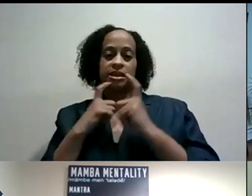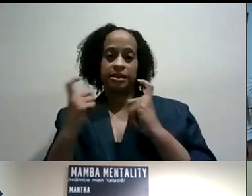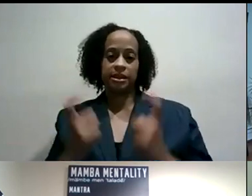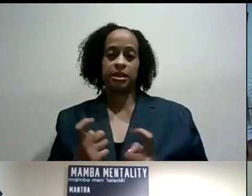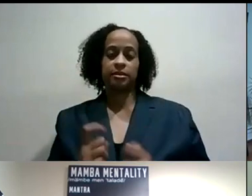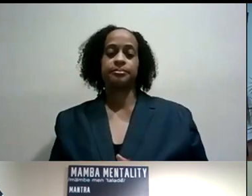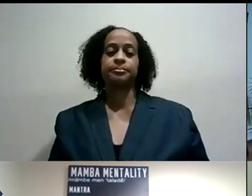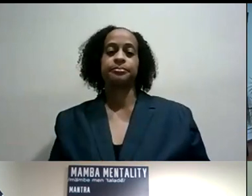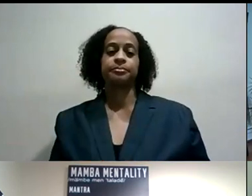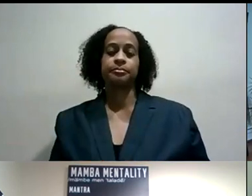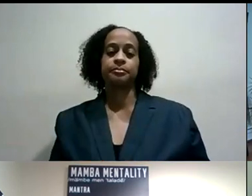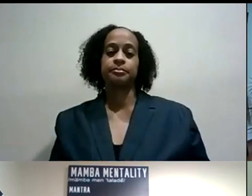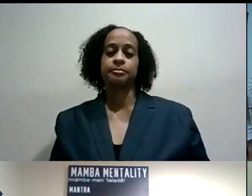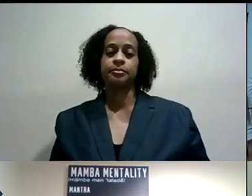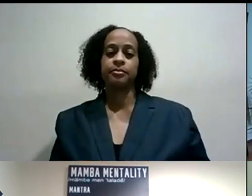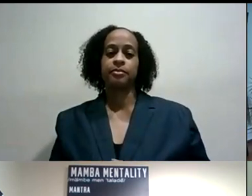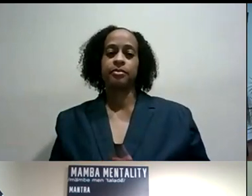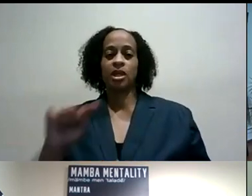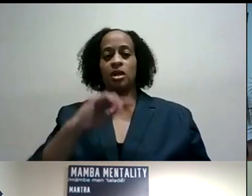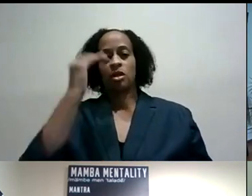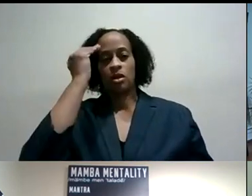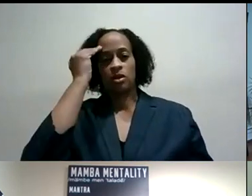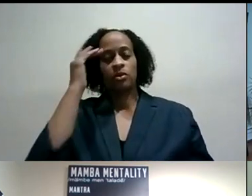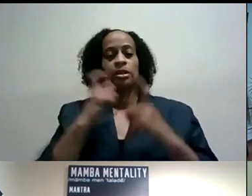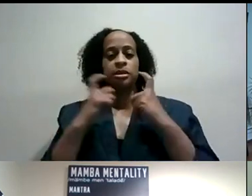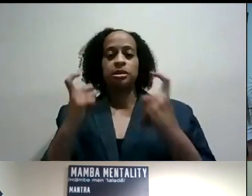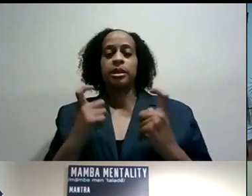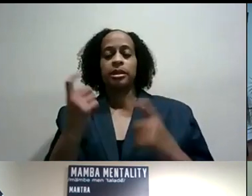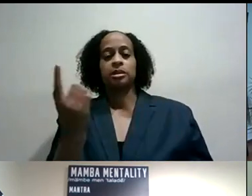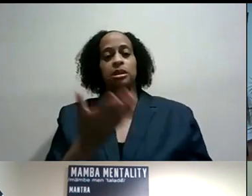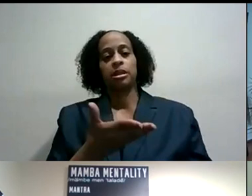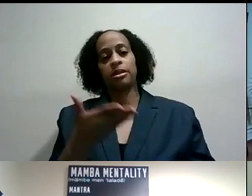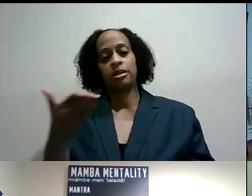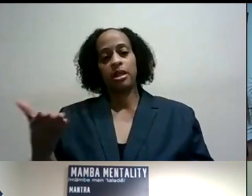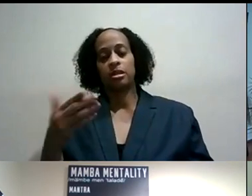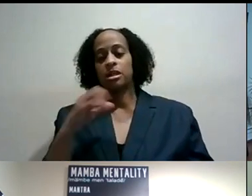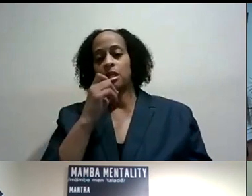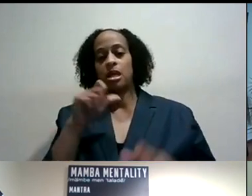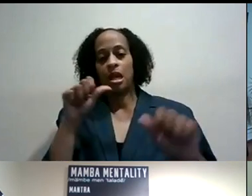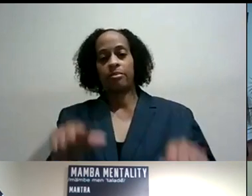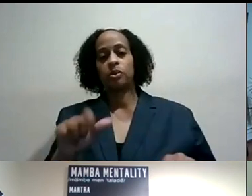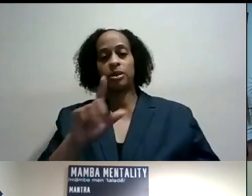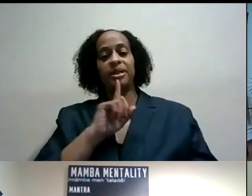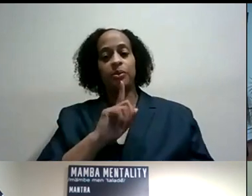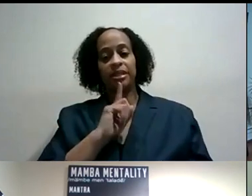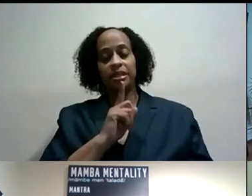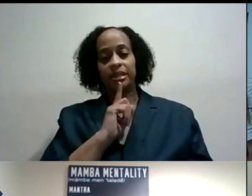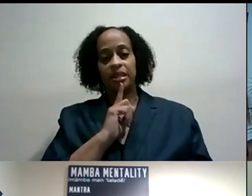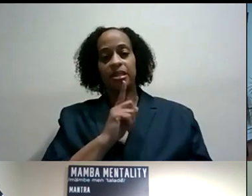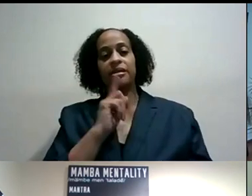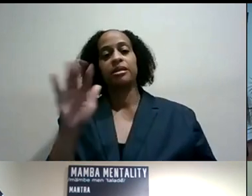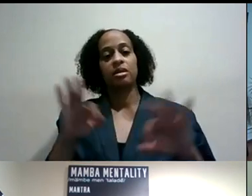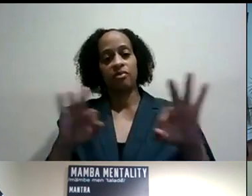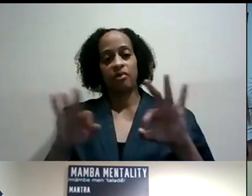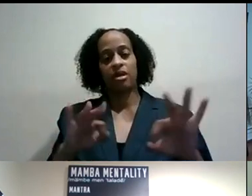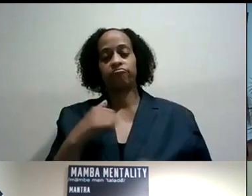know, sin is this thing that is just unable to be really defined. Well,